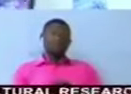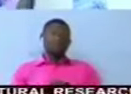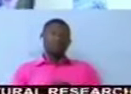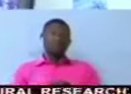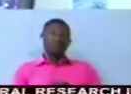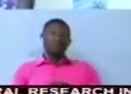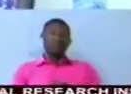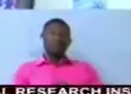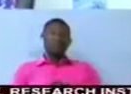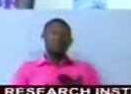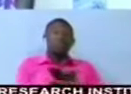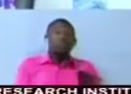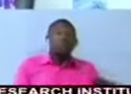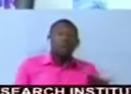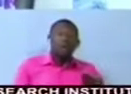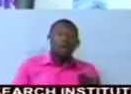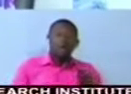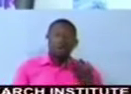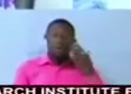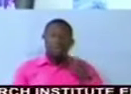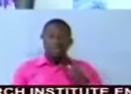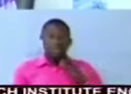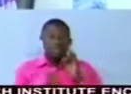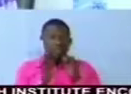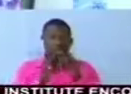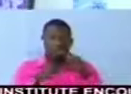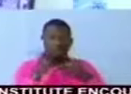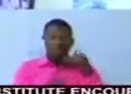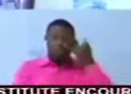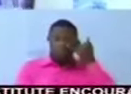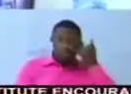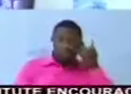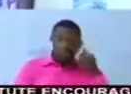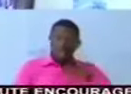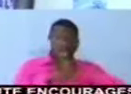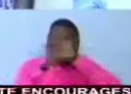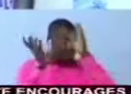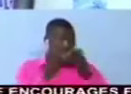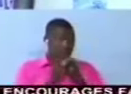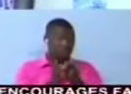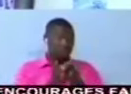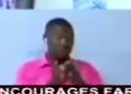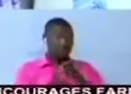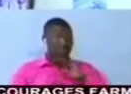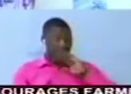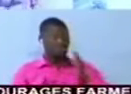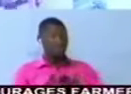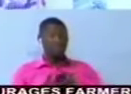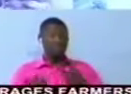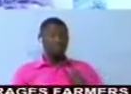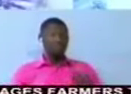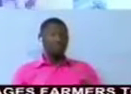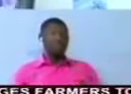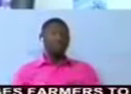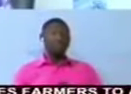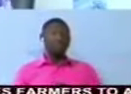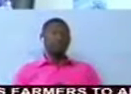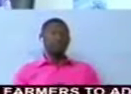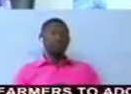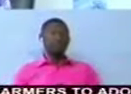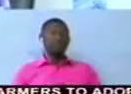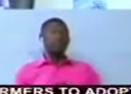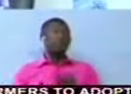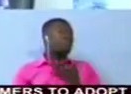la. That's the time when they mention about this drug, everybody believe in it. Ñu bari fonkon ma lol commencé di withdraw. All